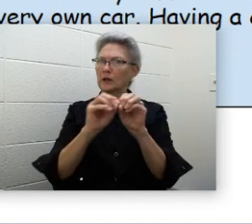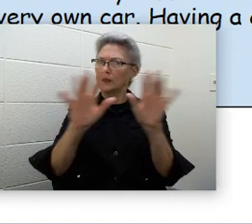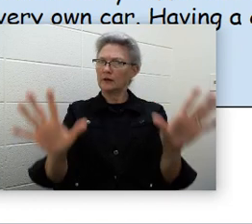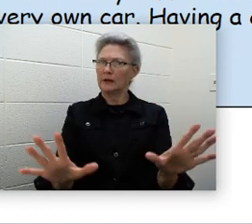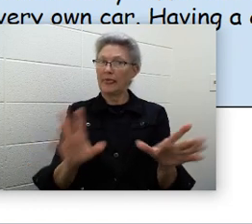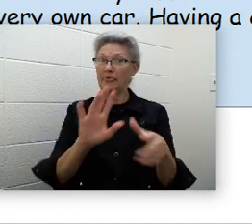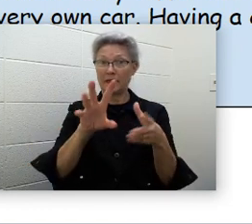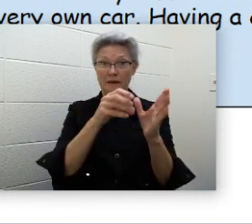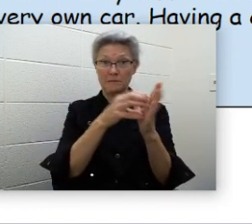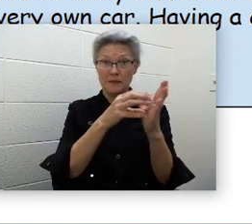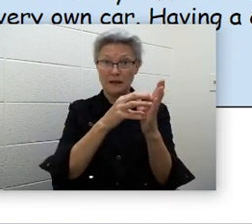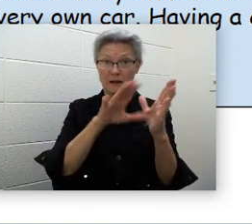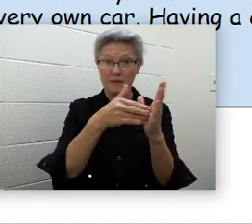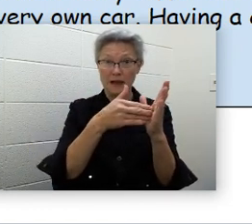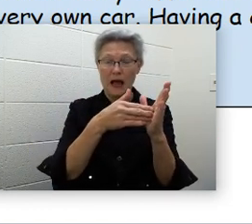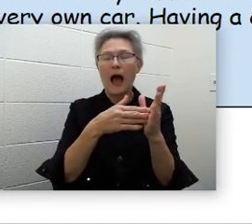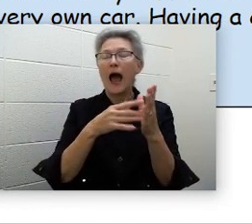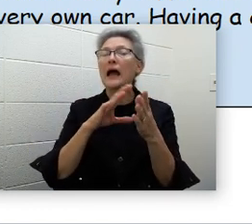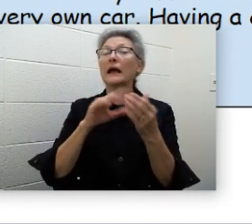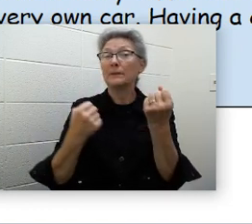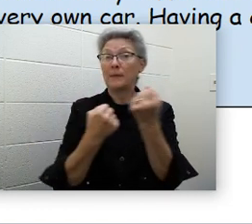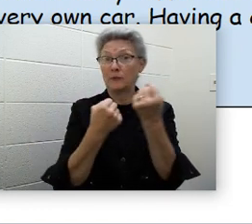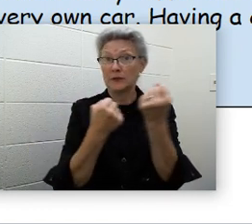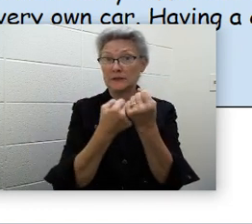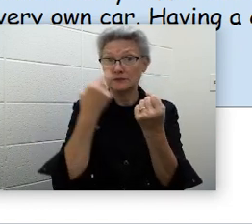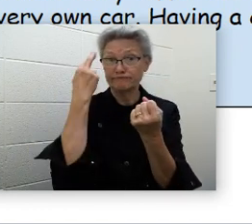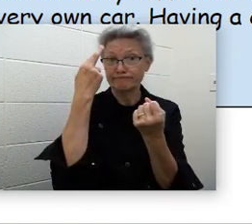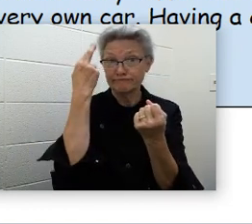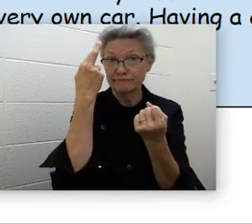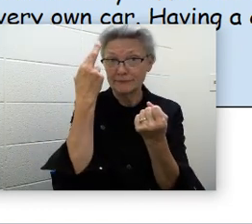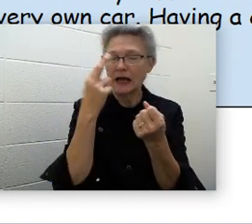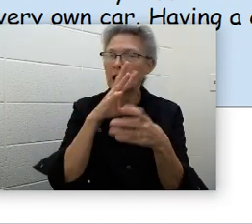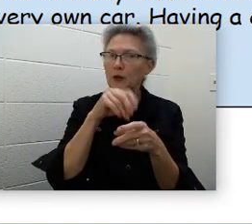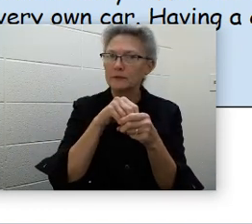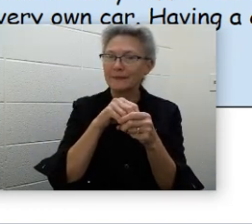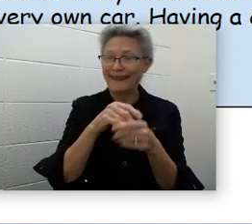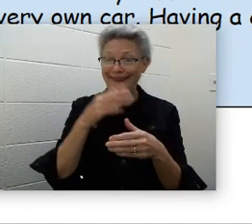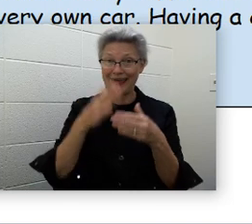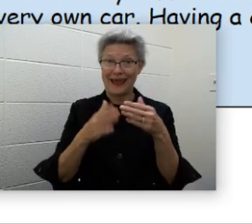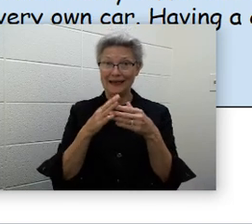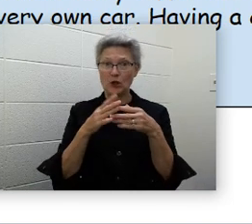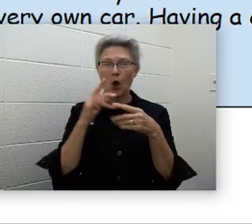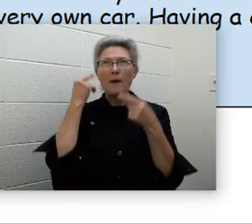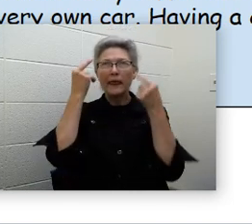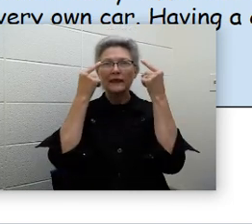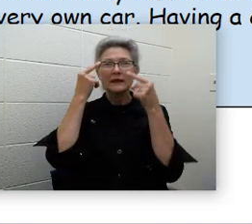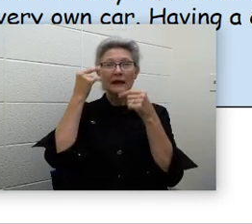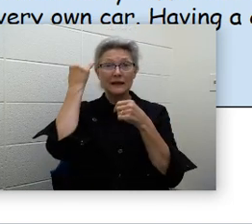reasoning as well as my support. Then, I made sure that at the very end, I wrapped all of my thinking up.